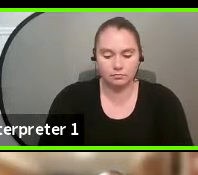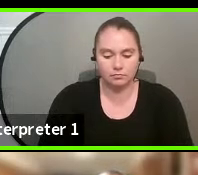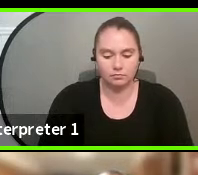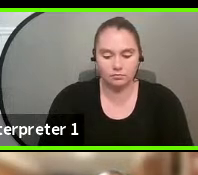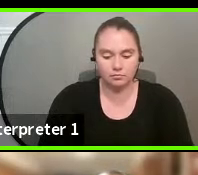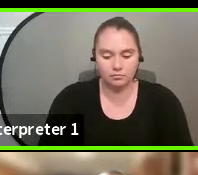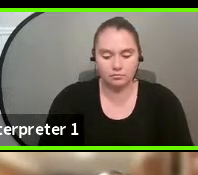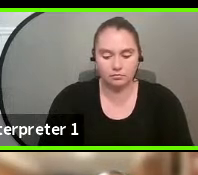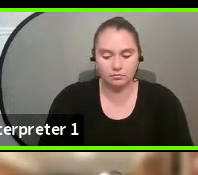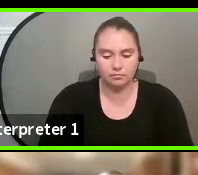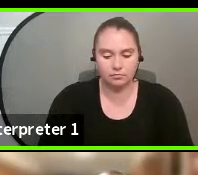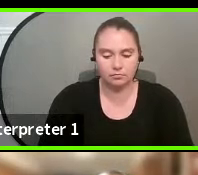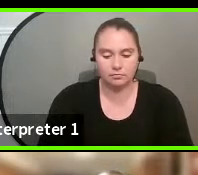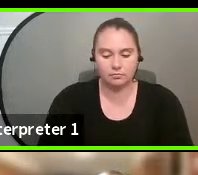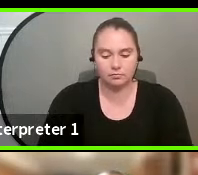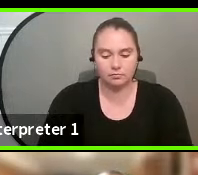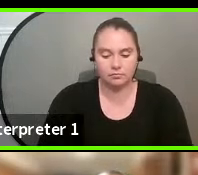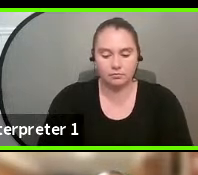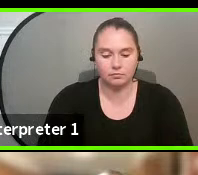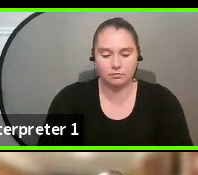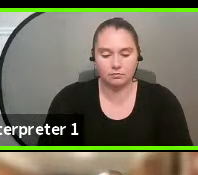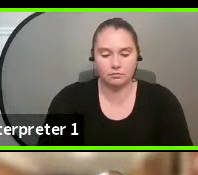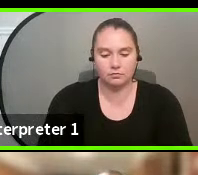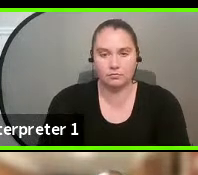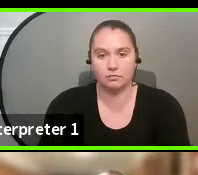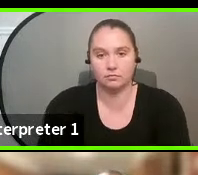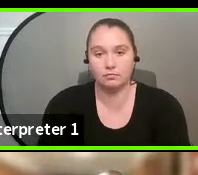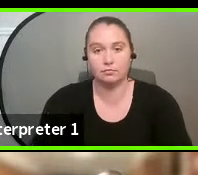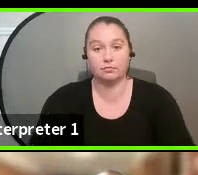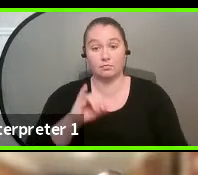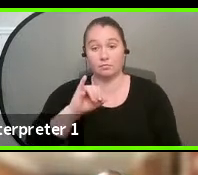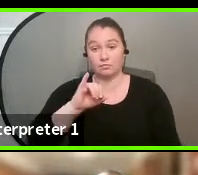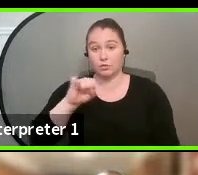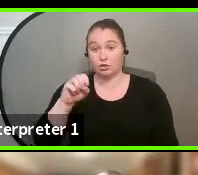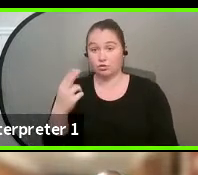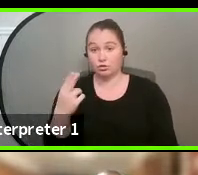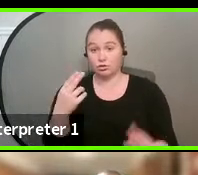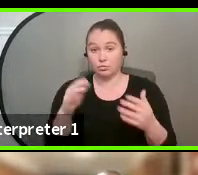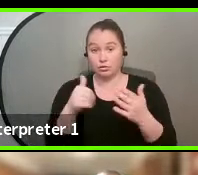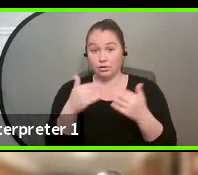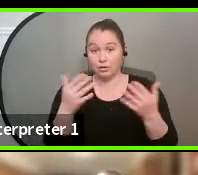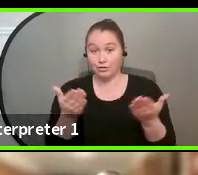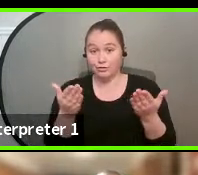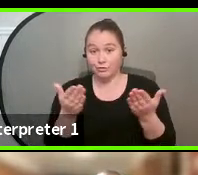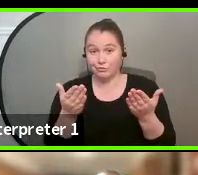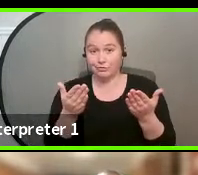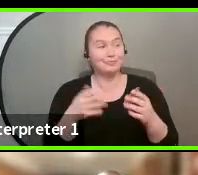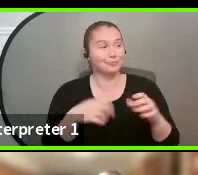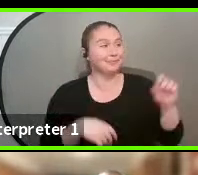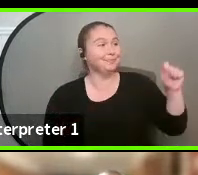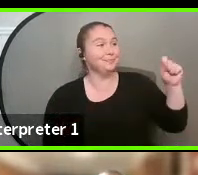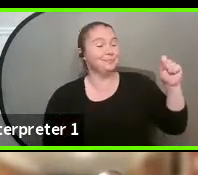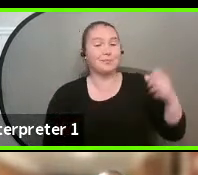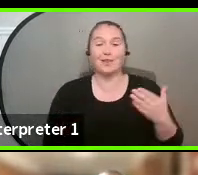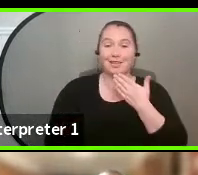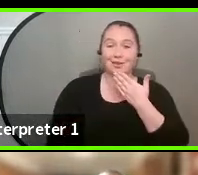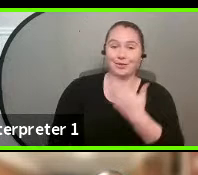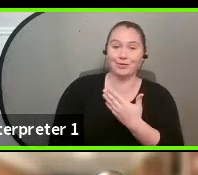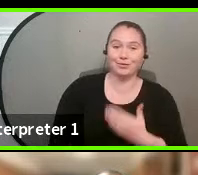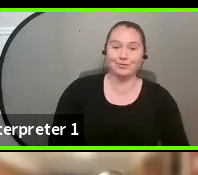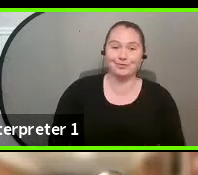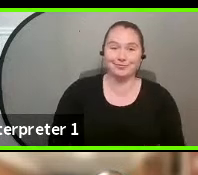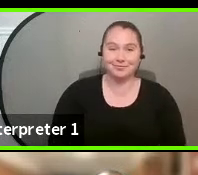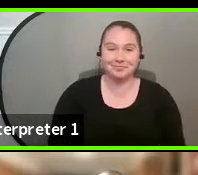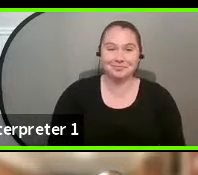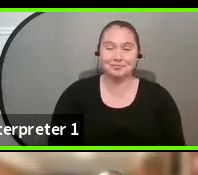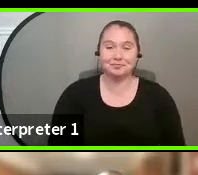All right, Josh, are we all back together? We all are. Awesome. Well, thank you. Well, we